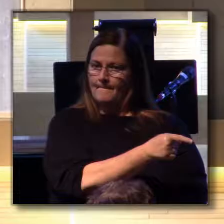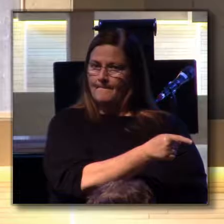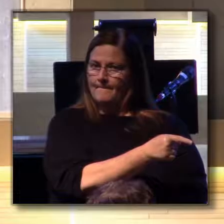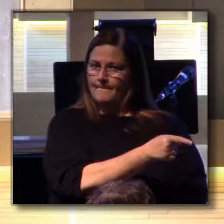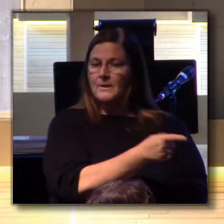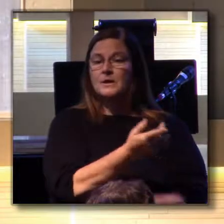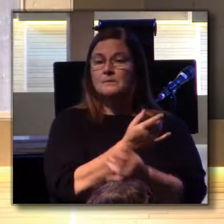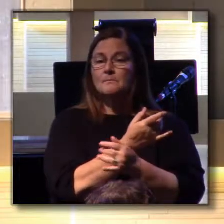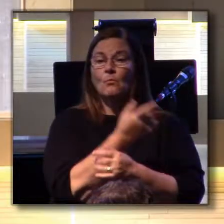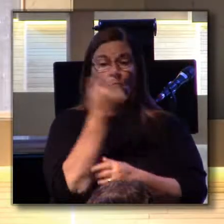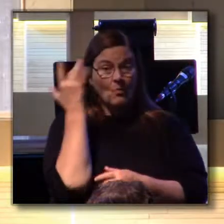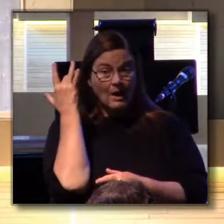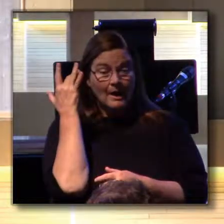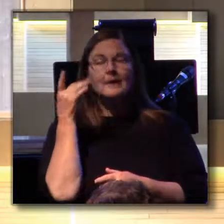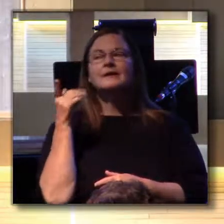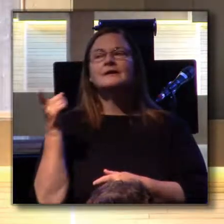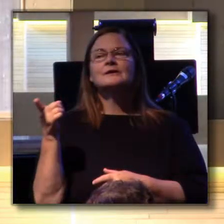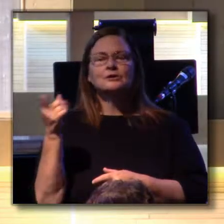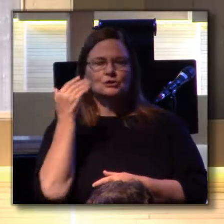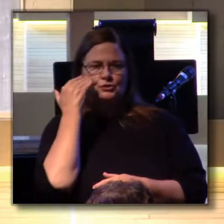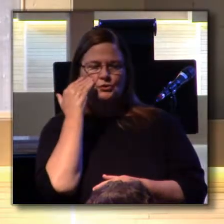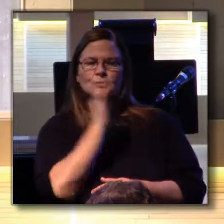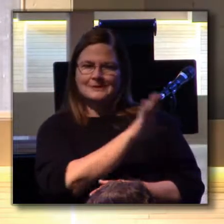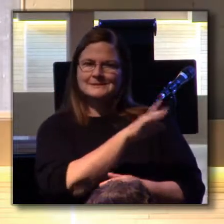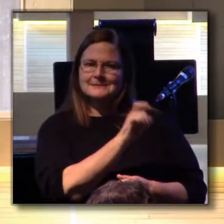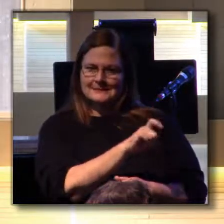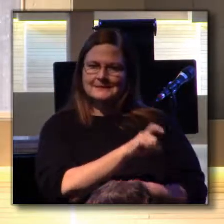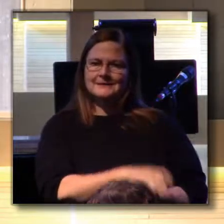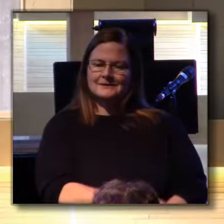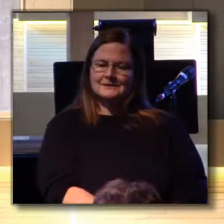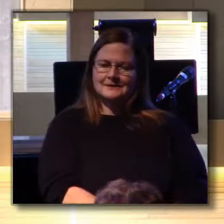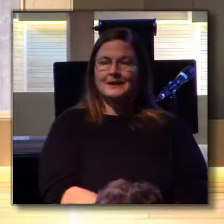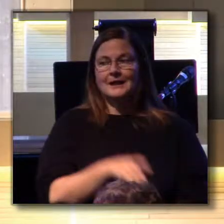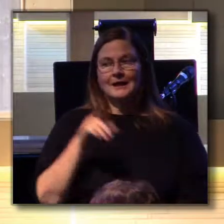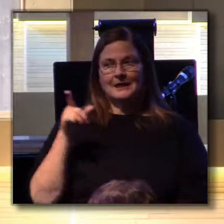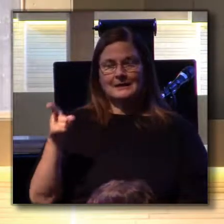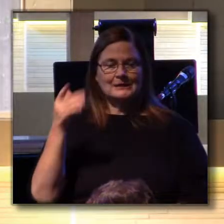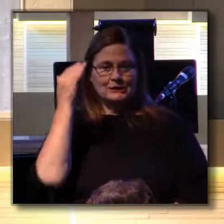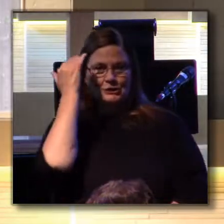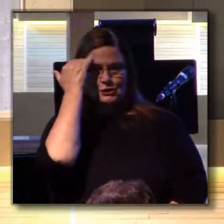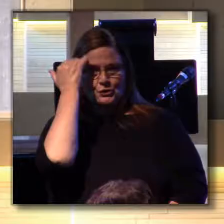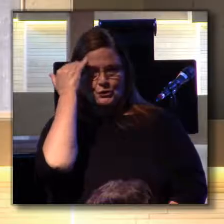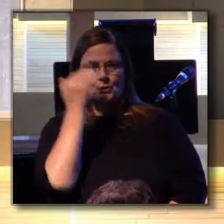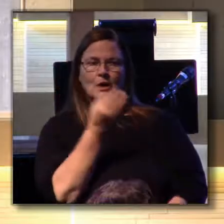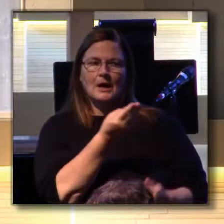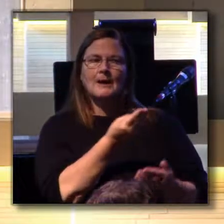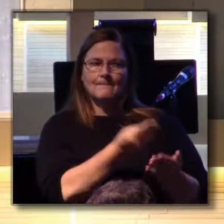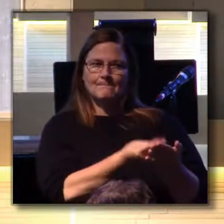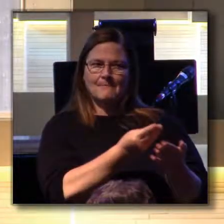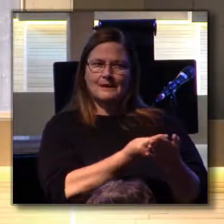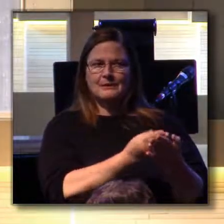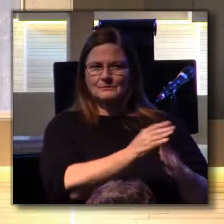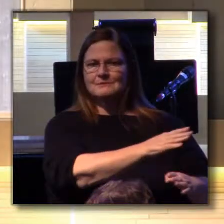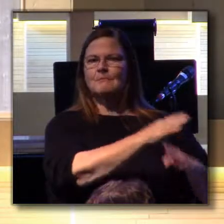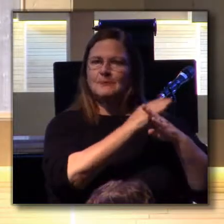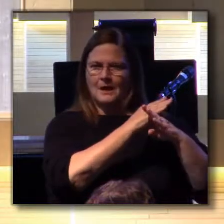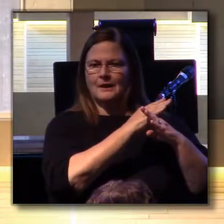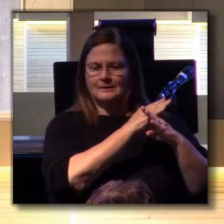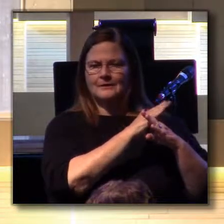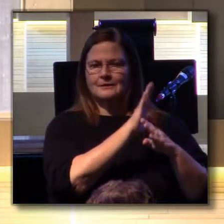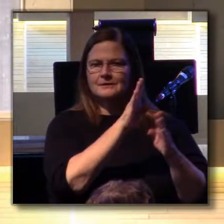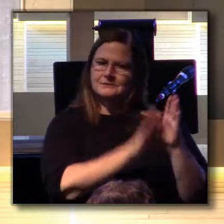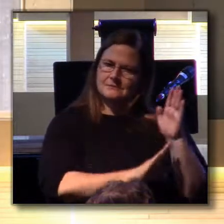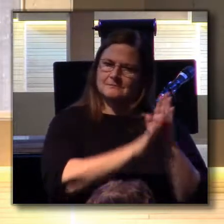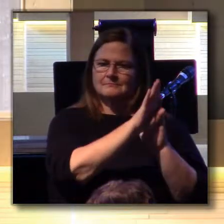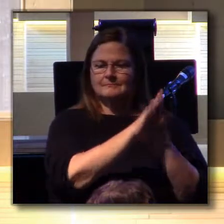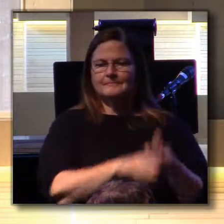knew his need. And he knew that it was money that was getting in this man's way. And